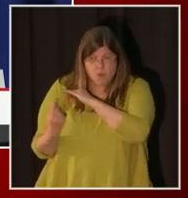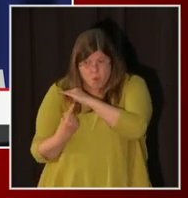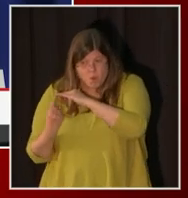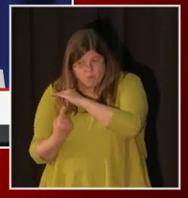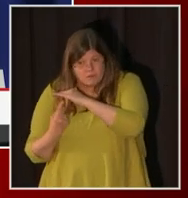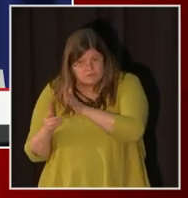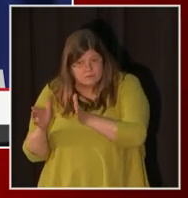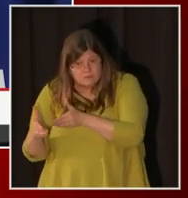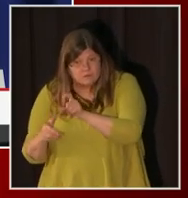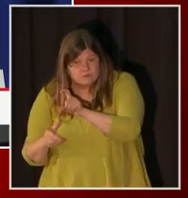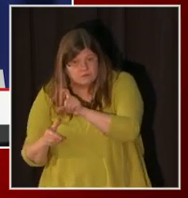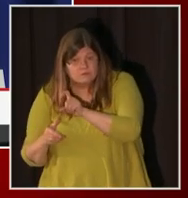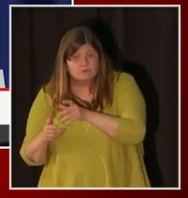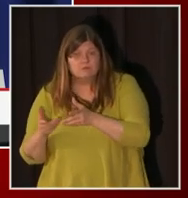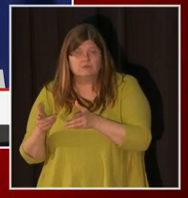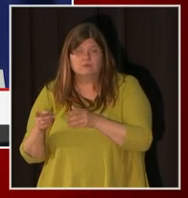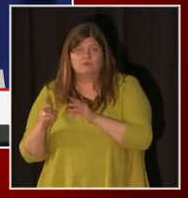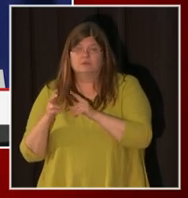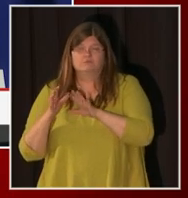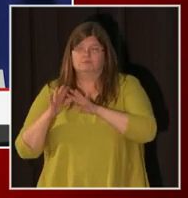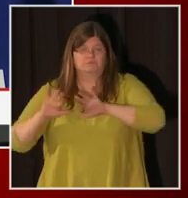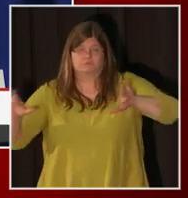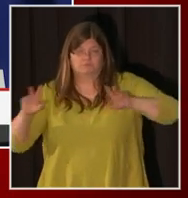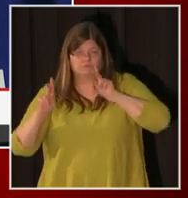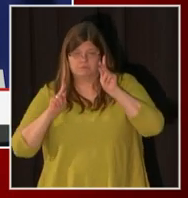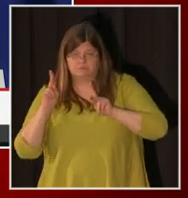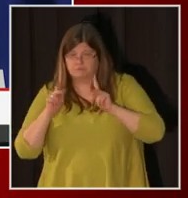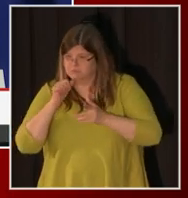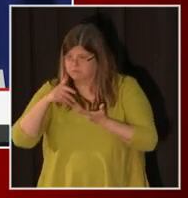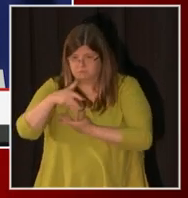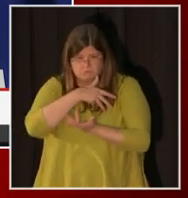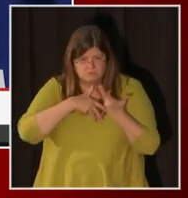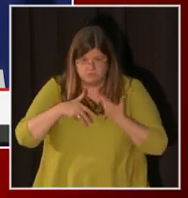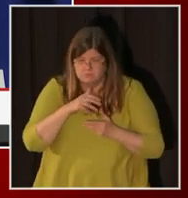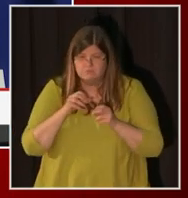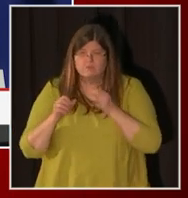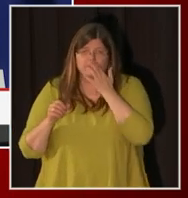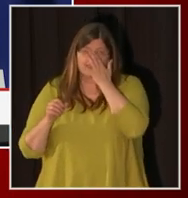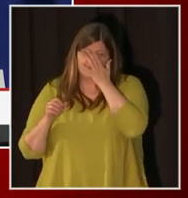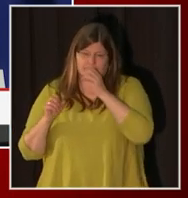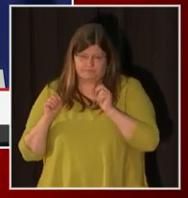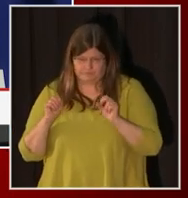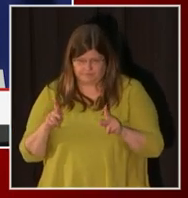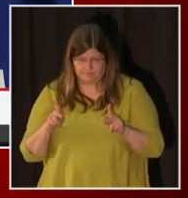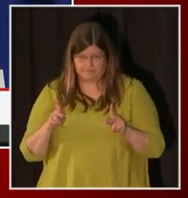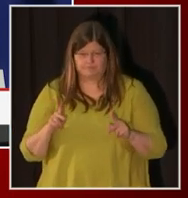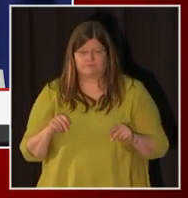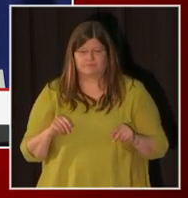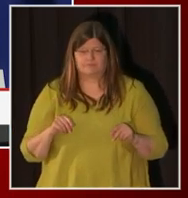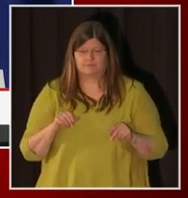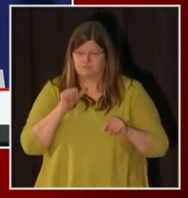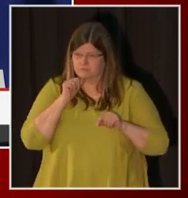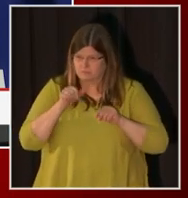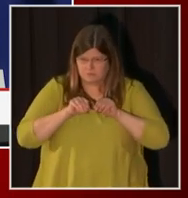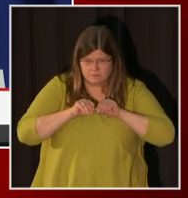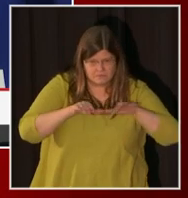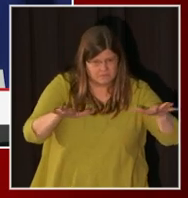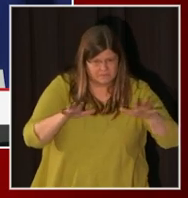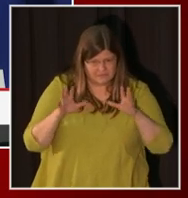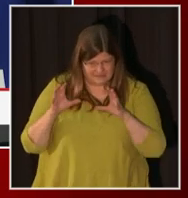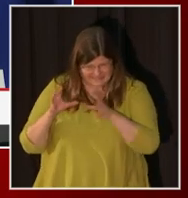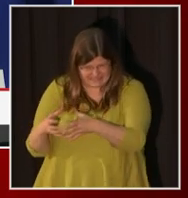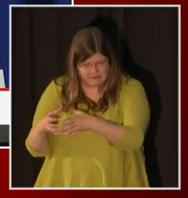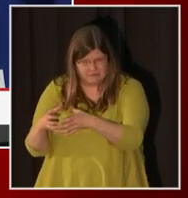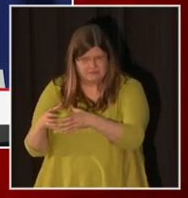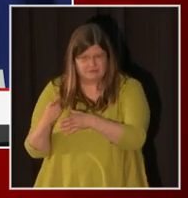infection, remove them from their environment, put them in an environment where they are not in contact with any other person.